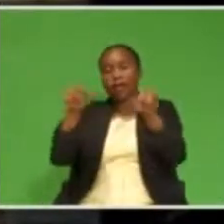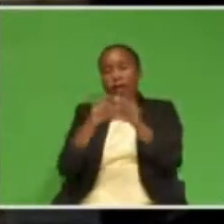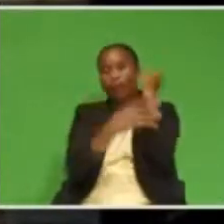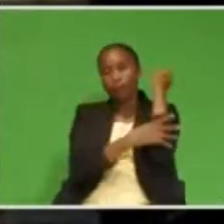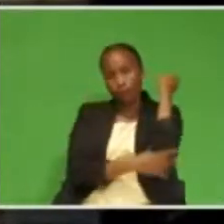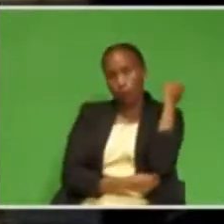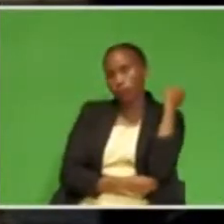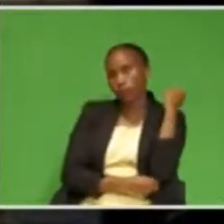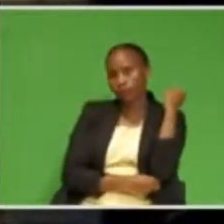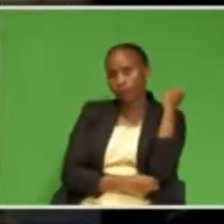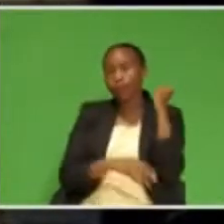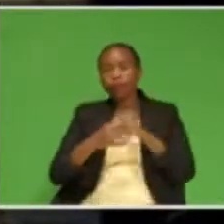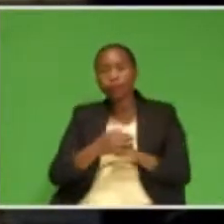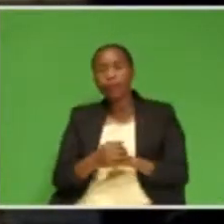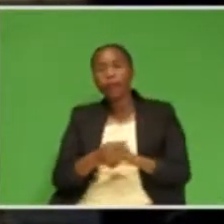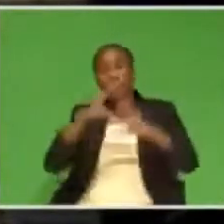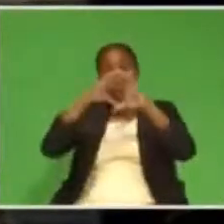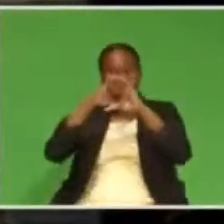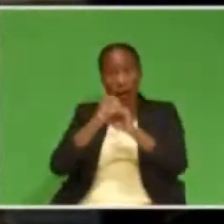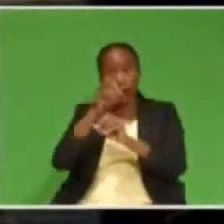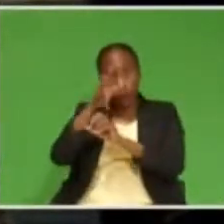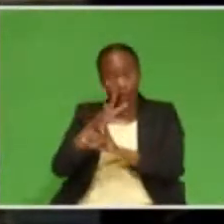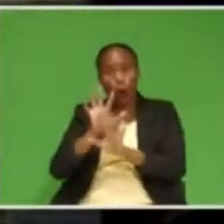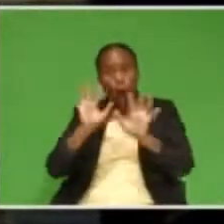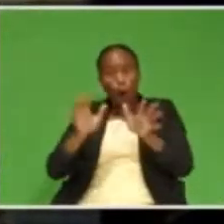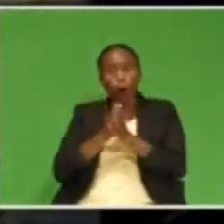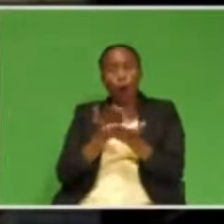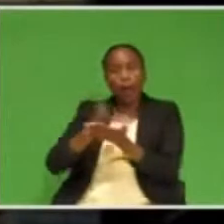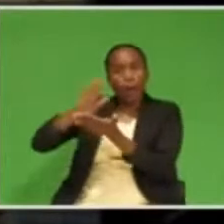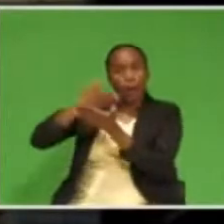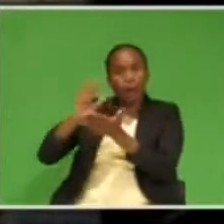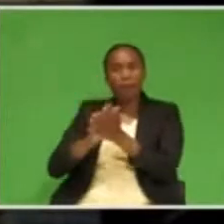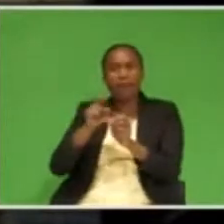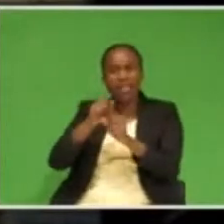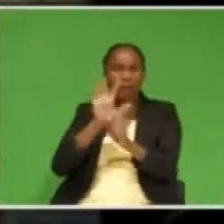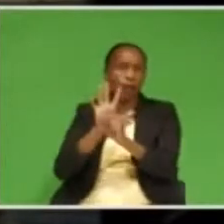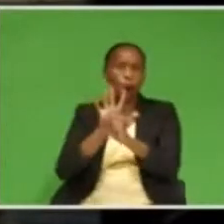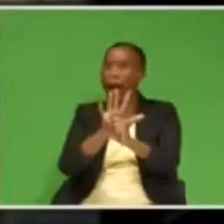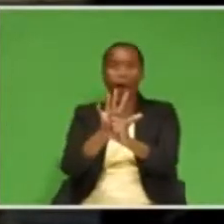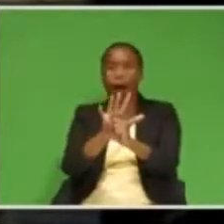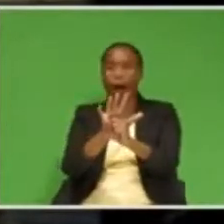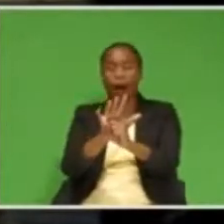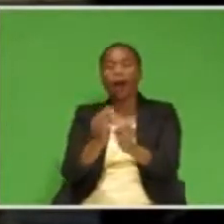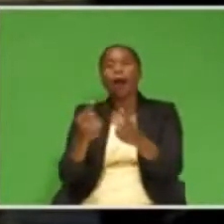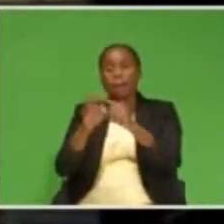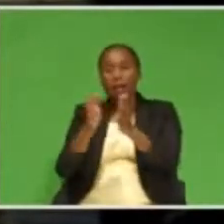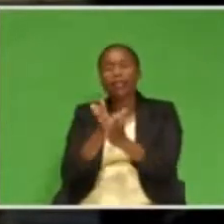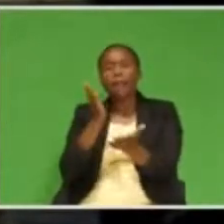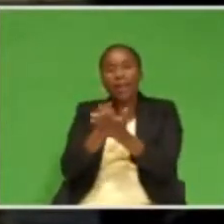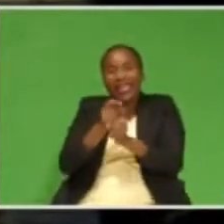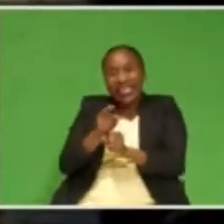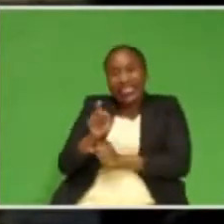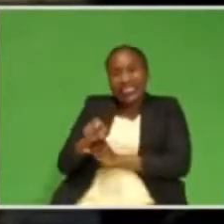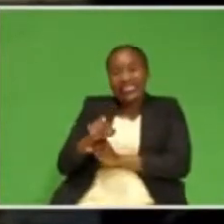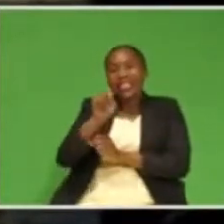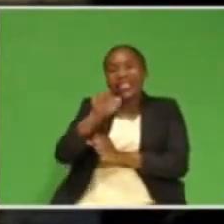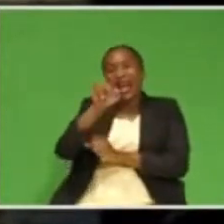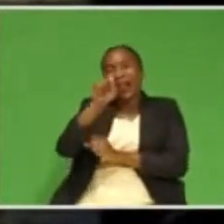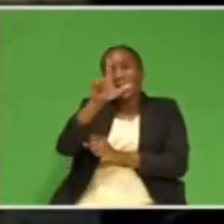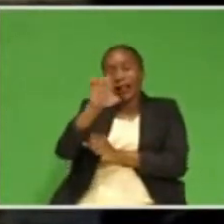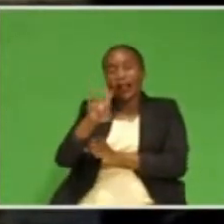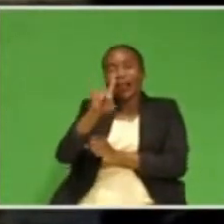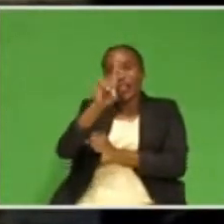will focus not just on eradicating this backlog, but on making the title deed system